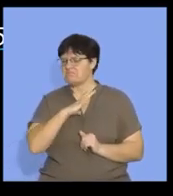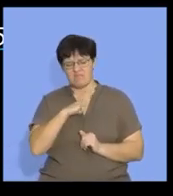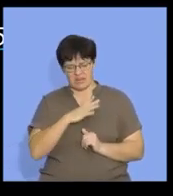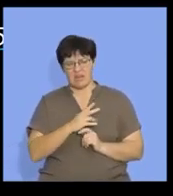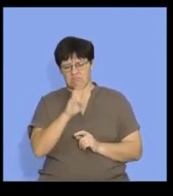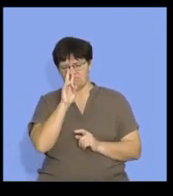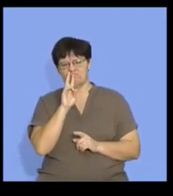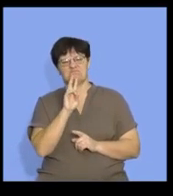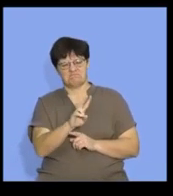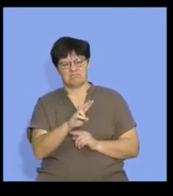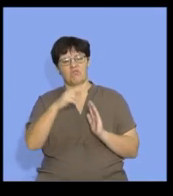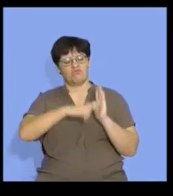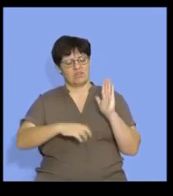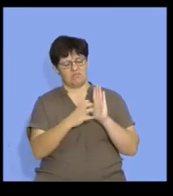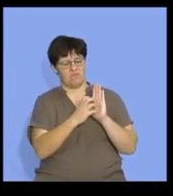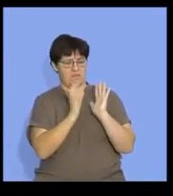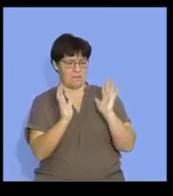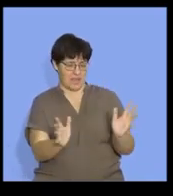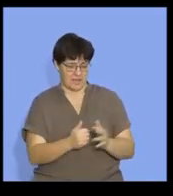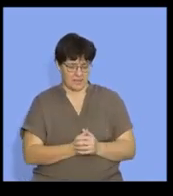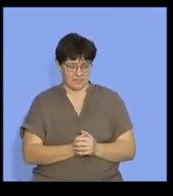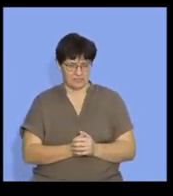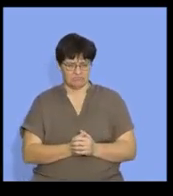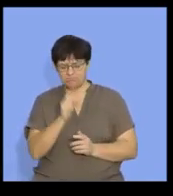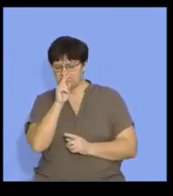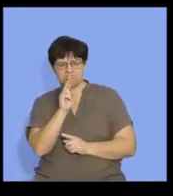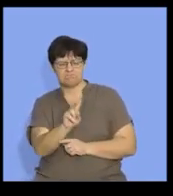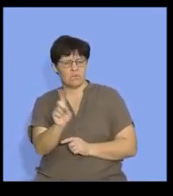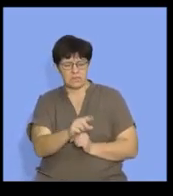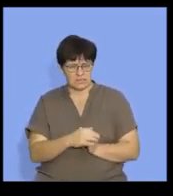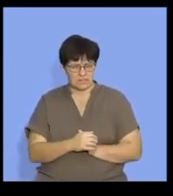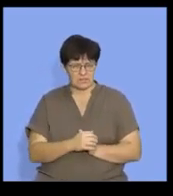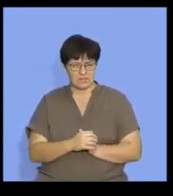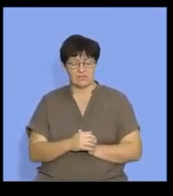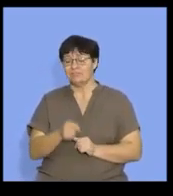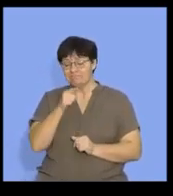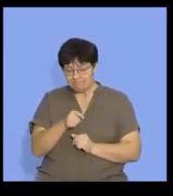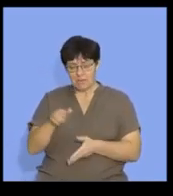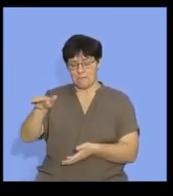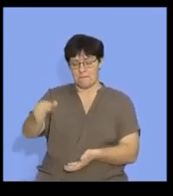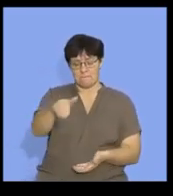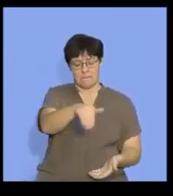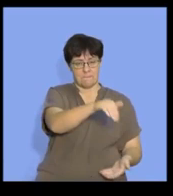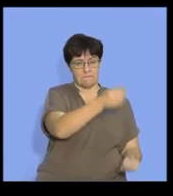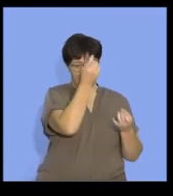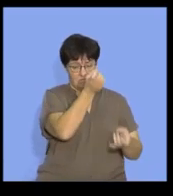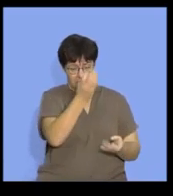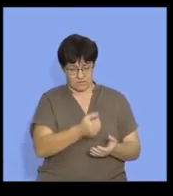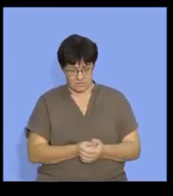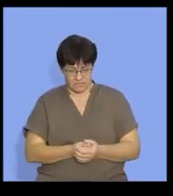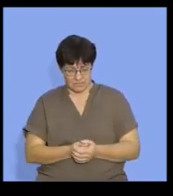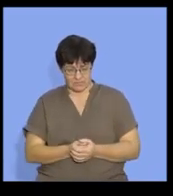fine. We just need to be able to read from a graph. Okay, what did they look at? The following data was collected. Now,